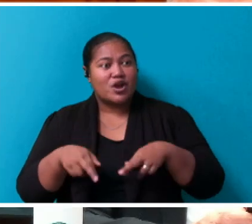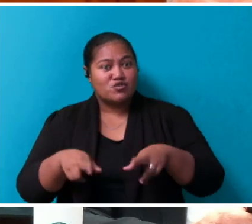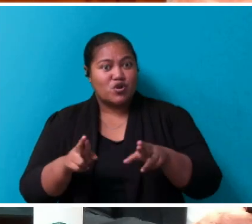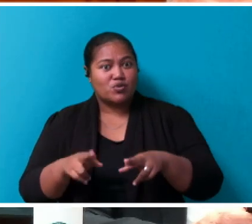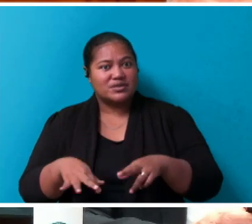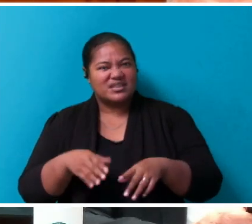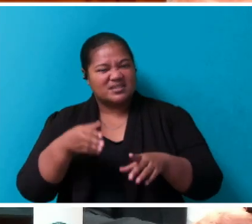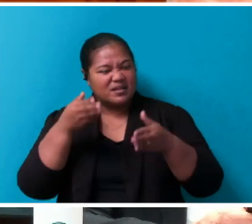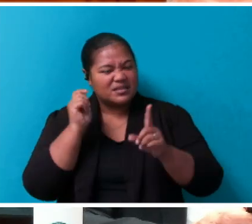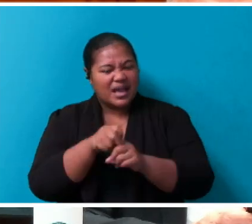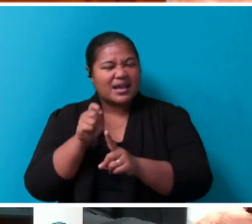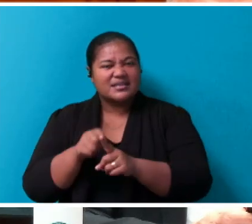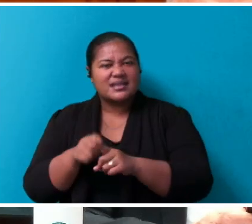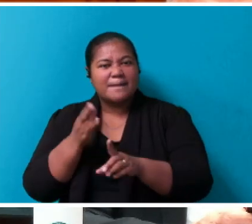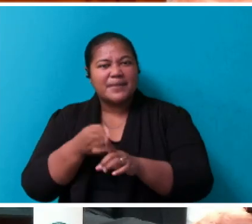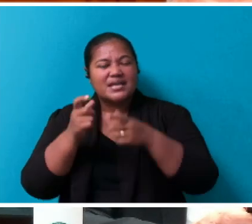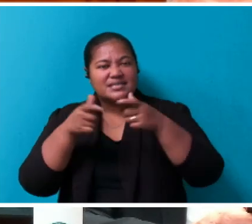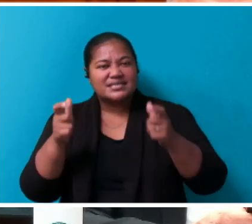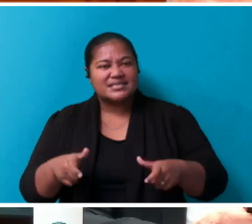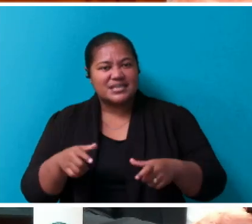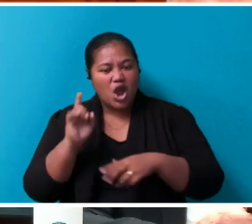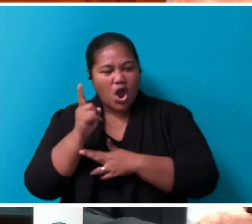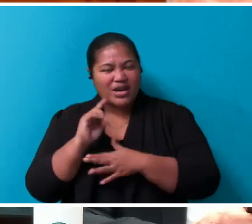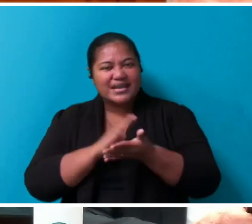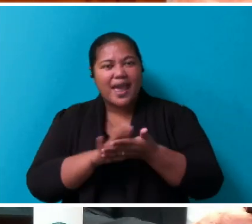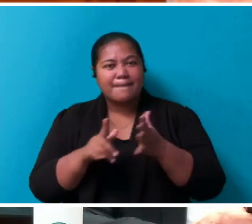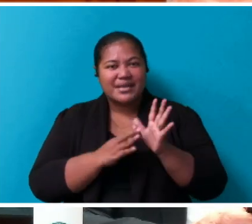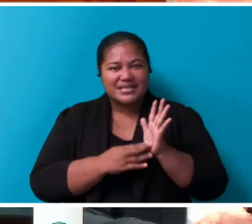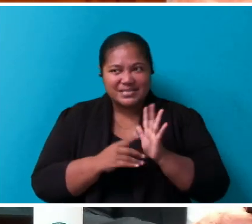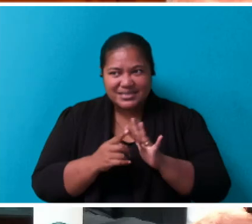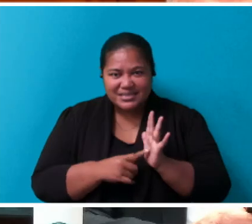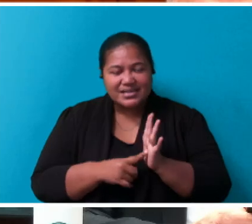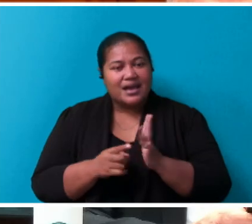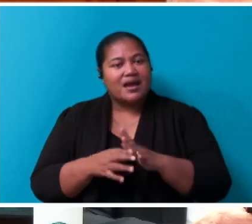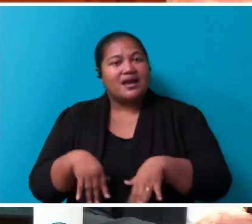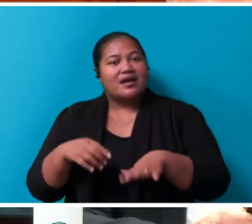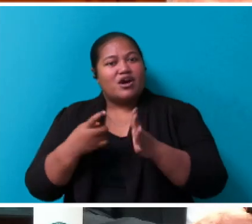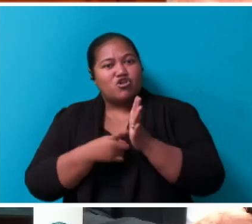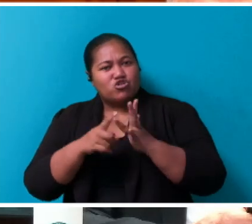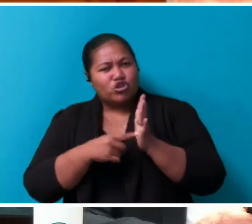Zealand, including Auckland, Hamilton, Rotorua, and